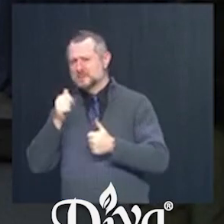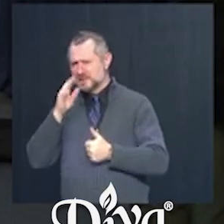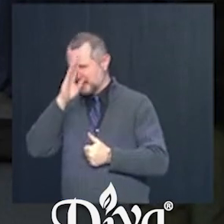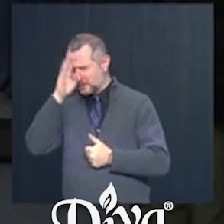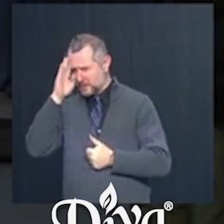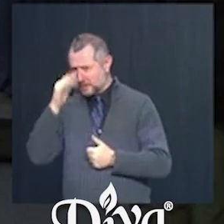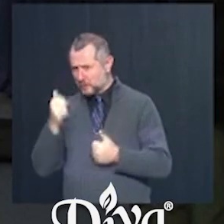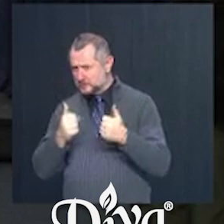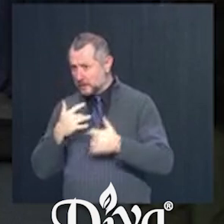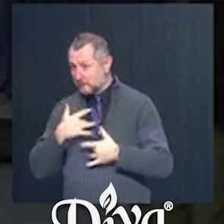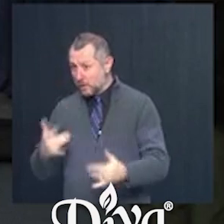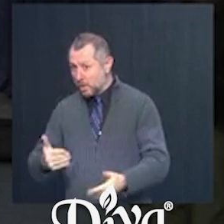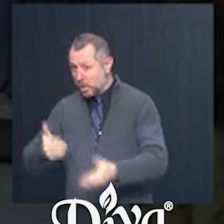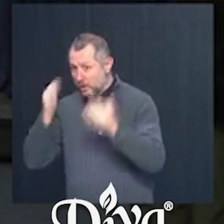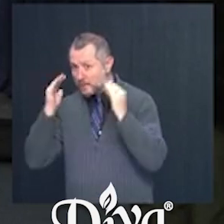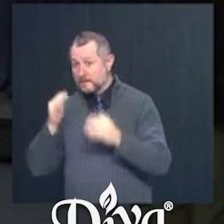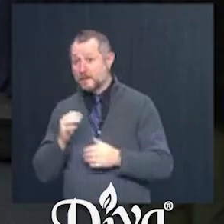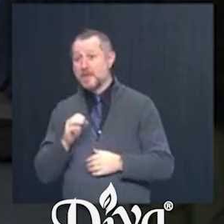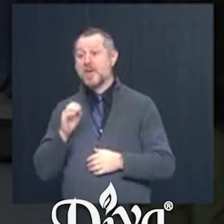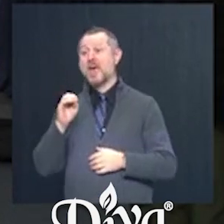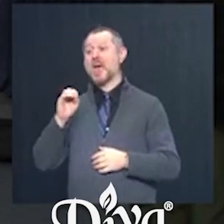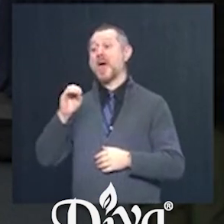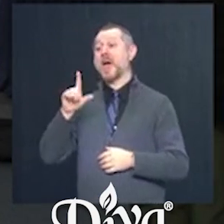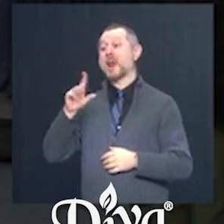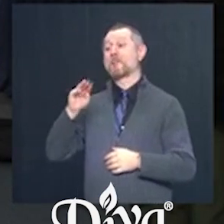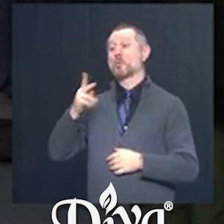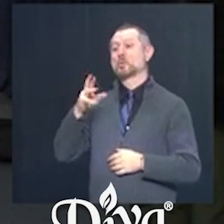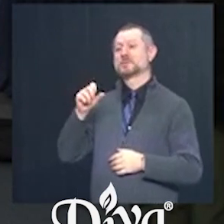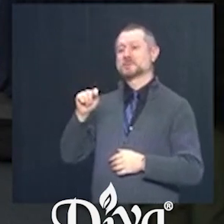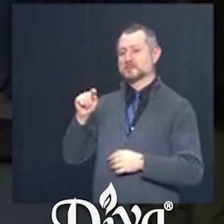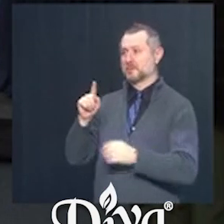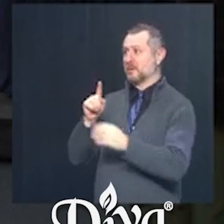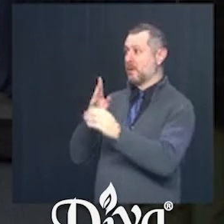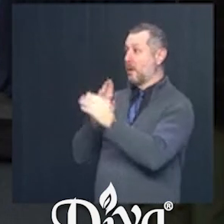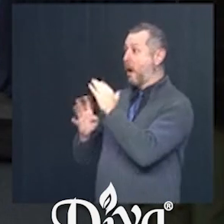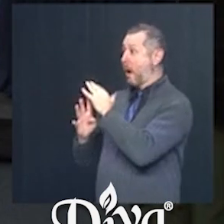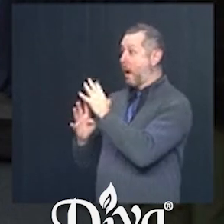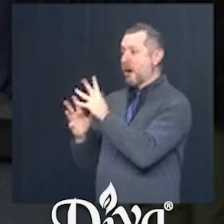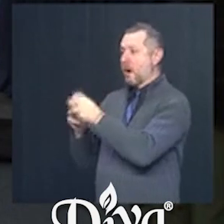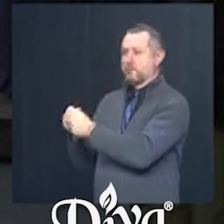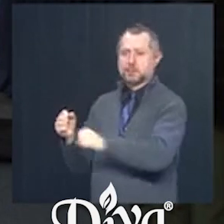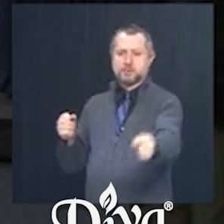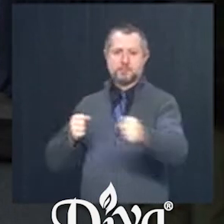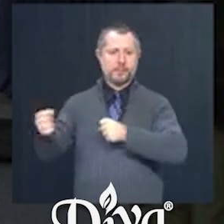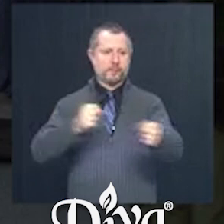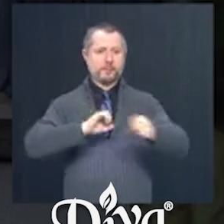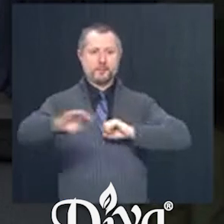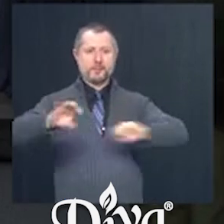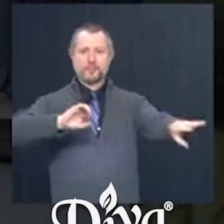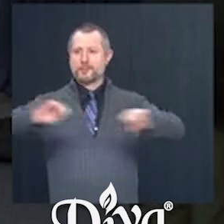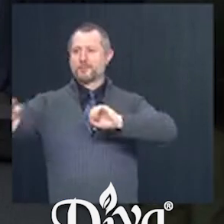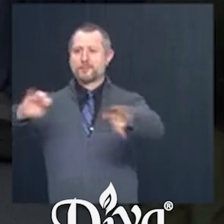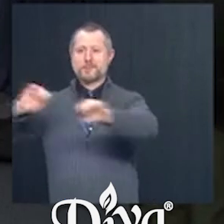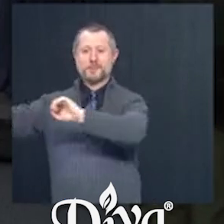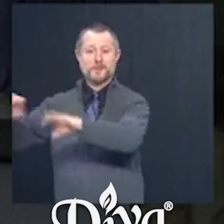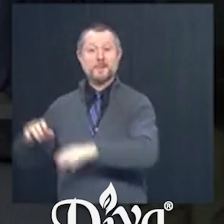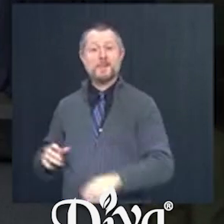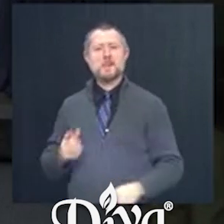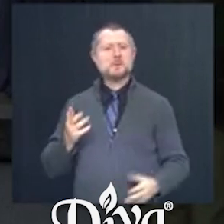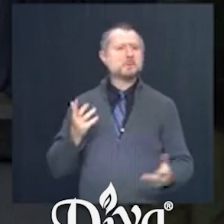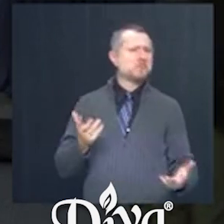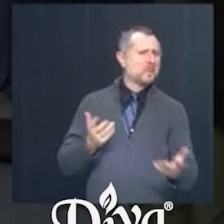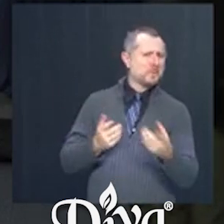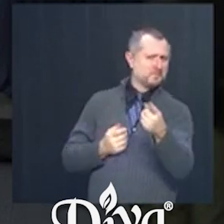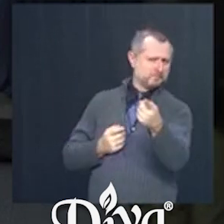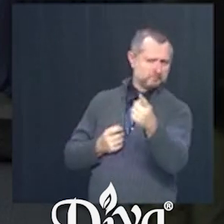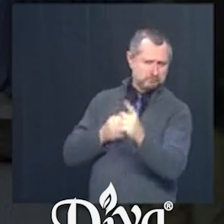So if Elmhurst is slammed, you send them to a different hospital instead of, you know, what the situation you're talking about. So I was just hoping to elaborate